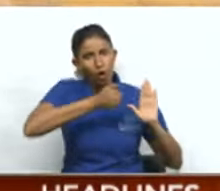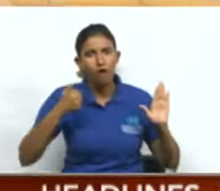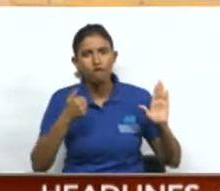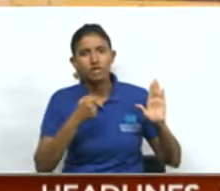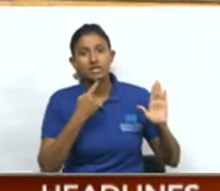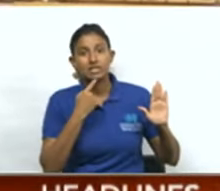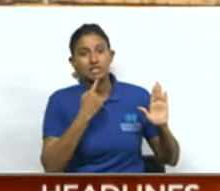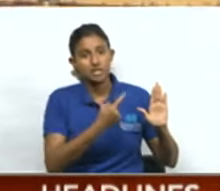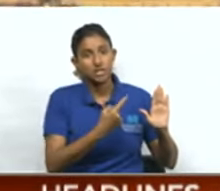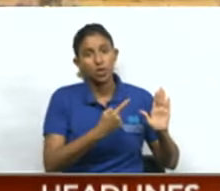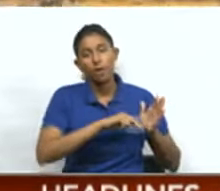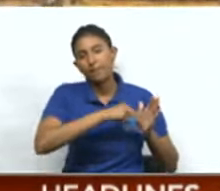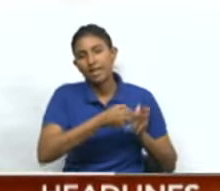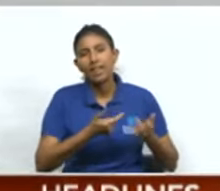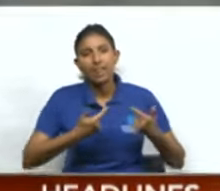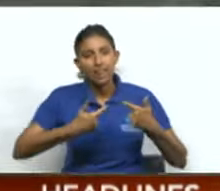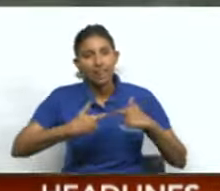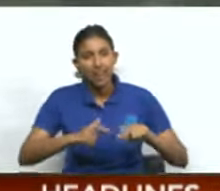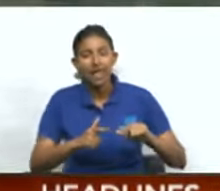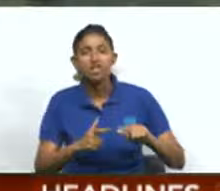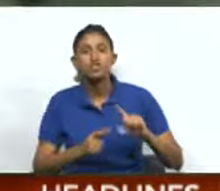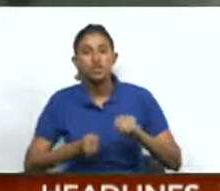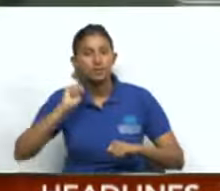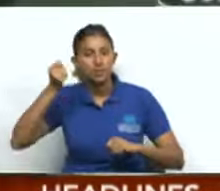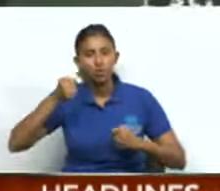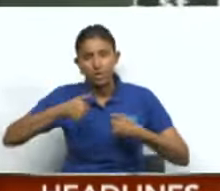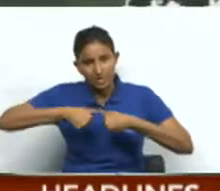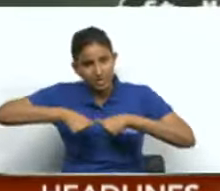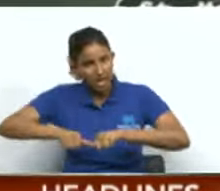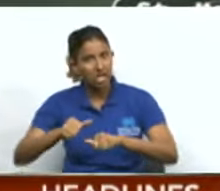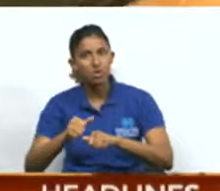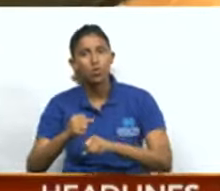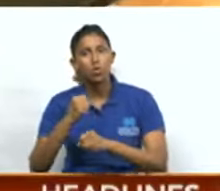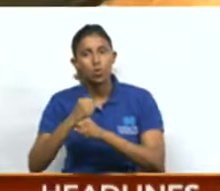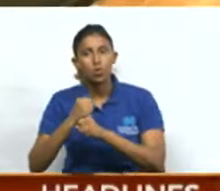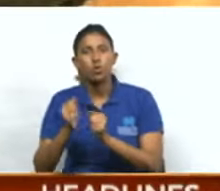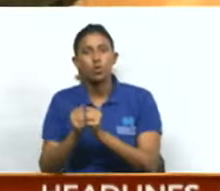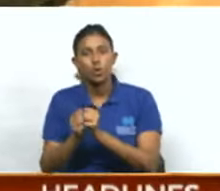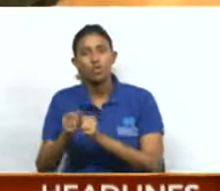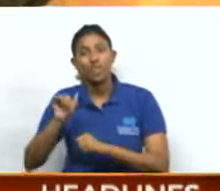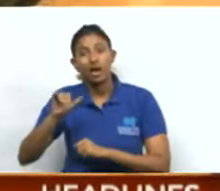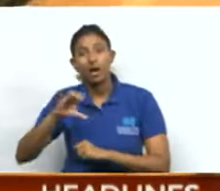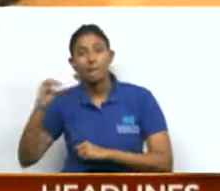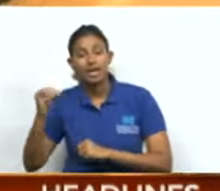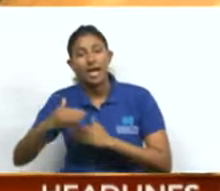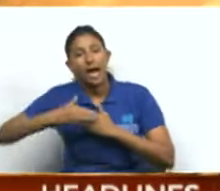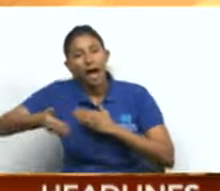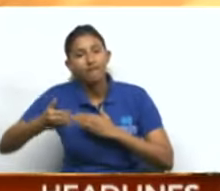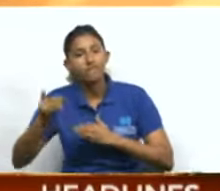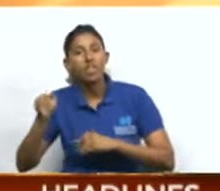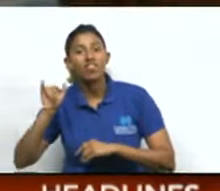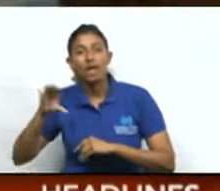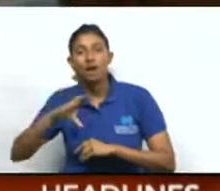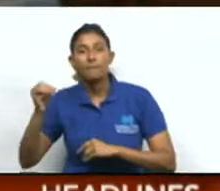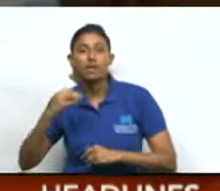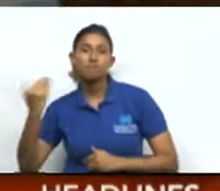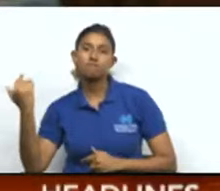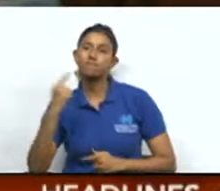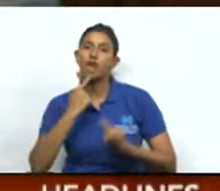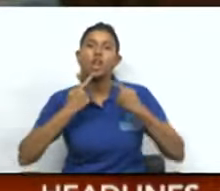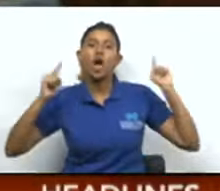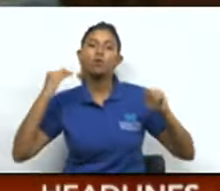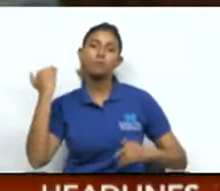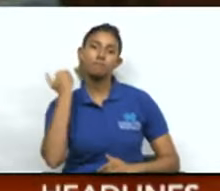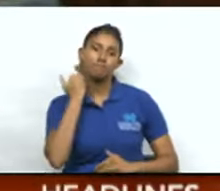country to terminate its business with the Brazilian firm if it filed for bankruptcy, something that happened in March of that election year. This